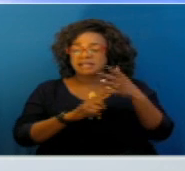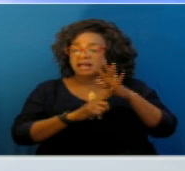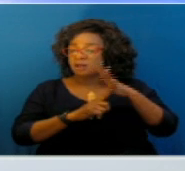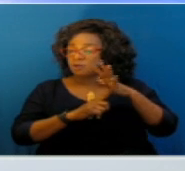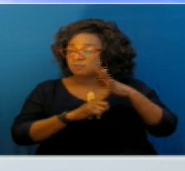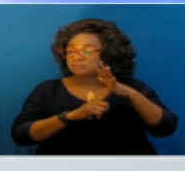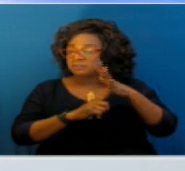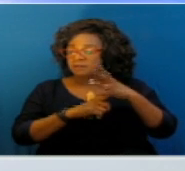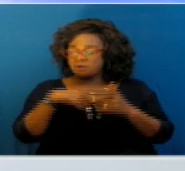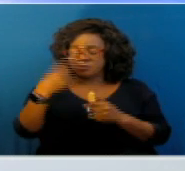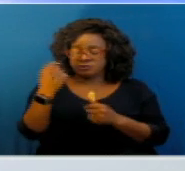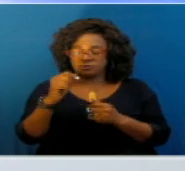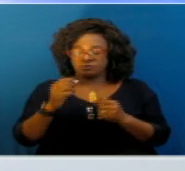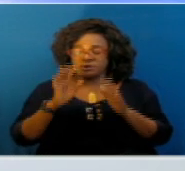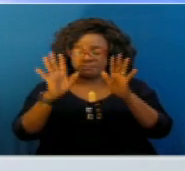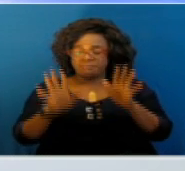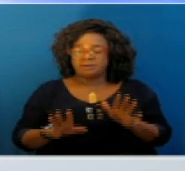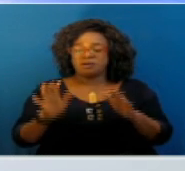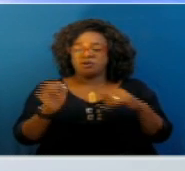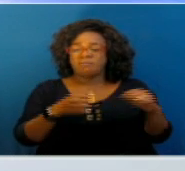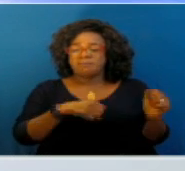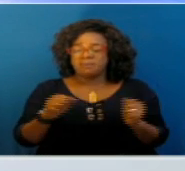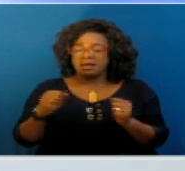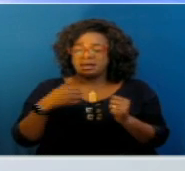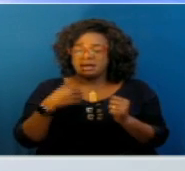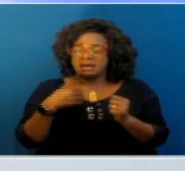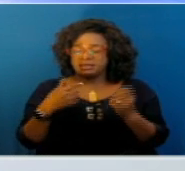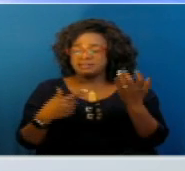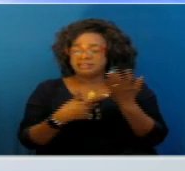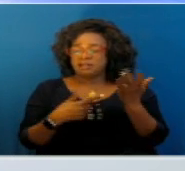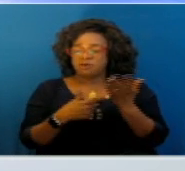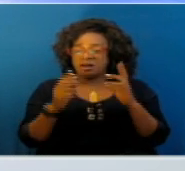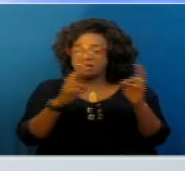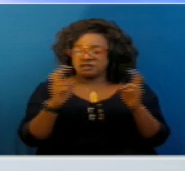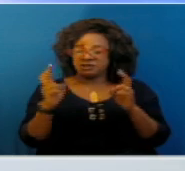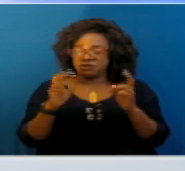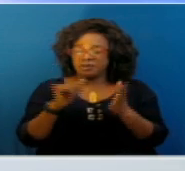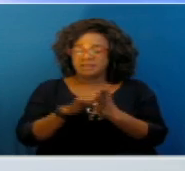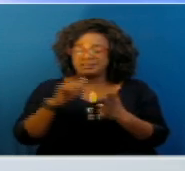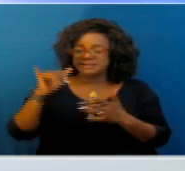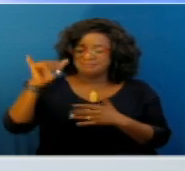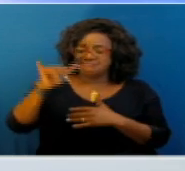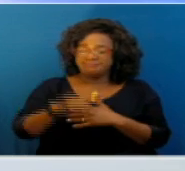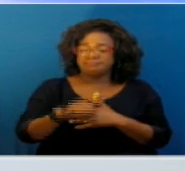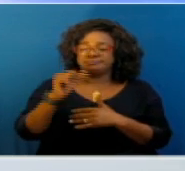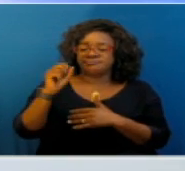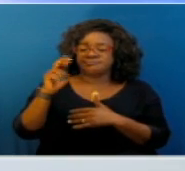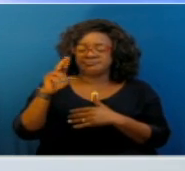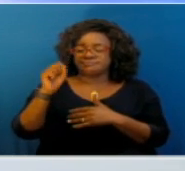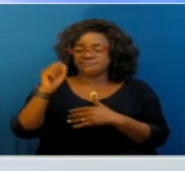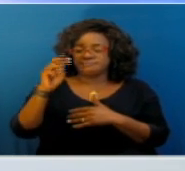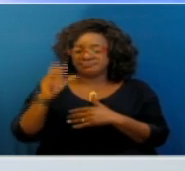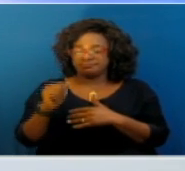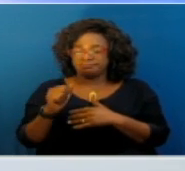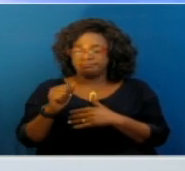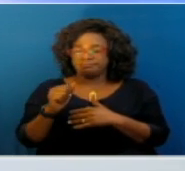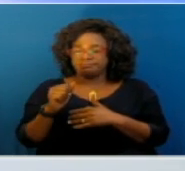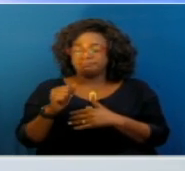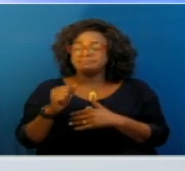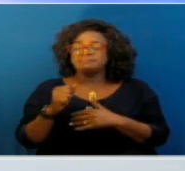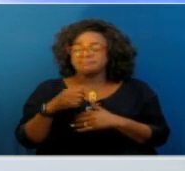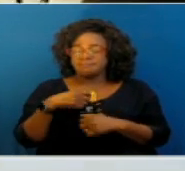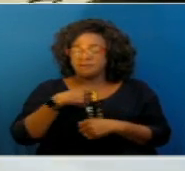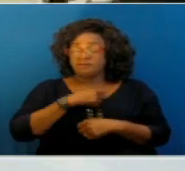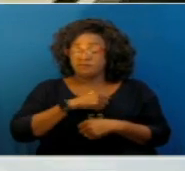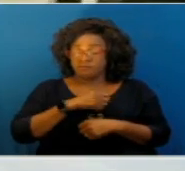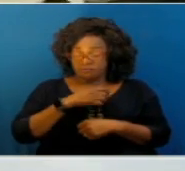to campaigns in Homa Bay County this morning developed technical issues and was forced to land in Suswa. Fortunately, the Wiper Democratic